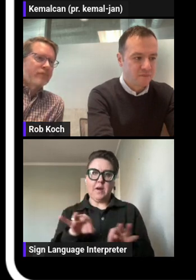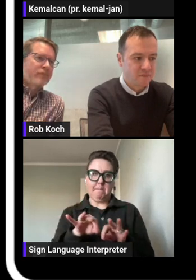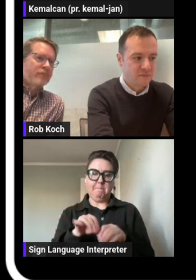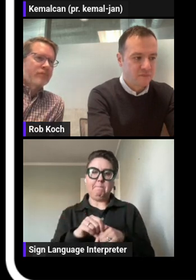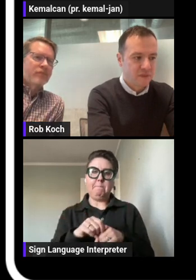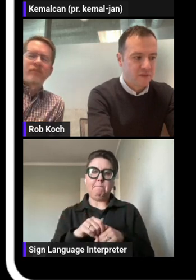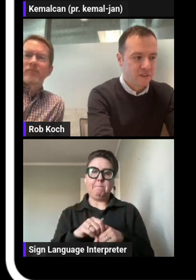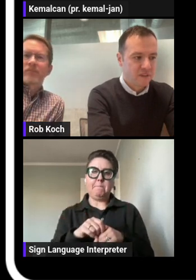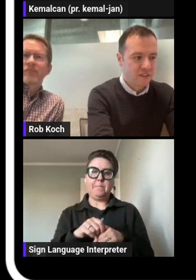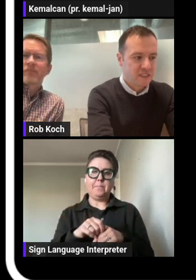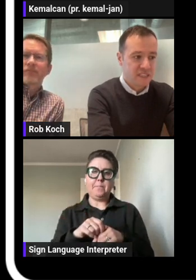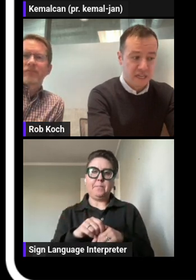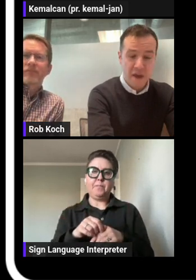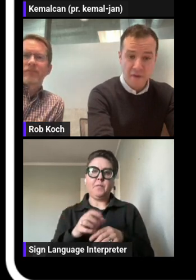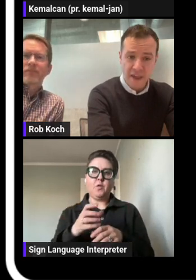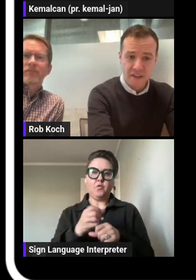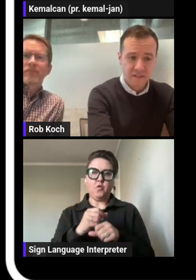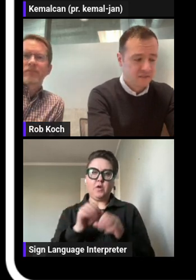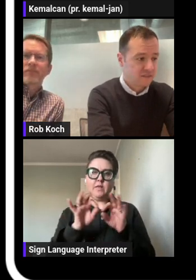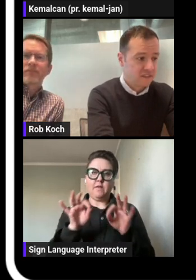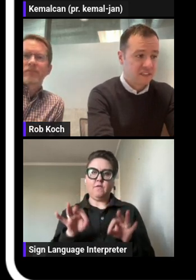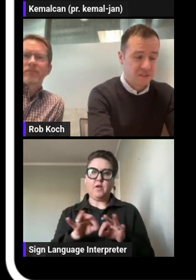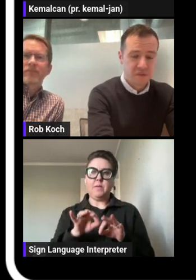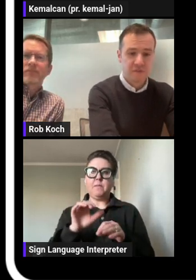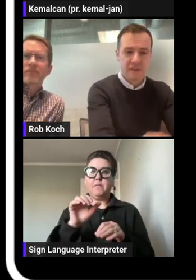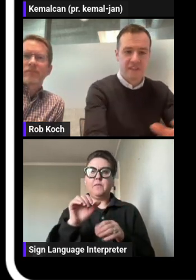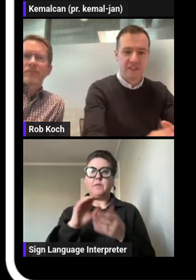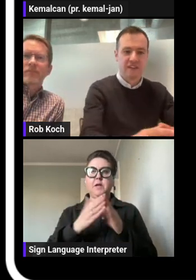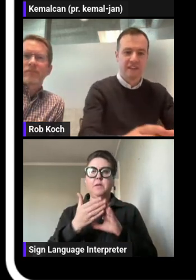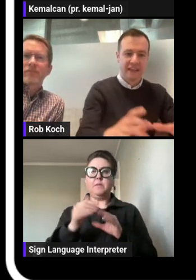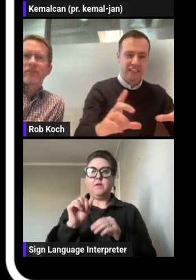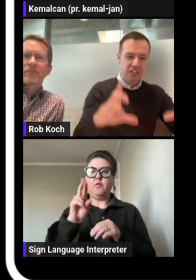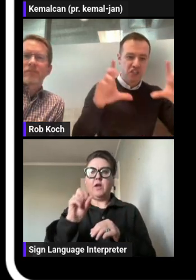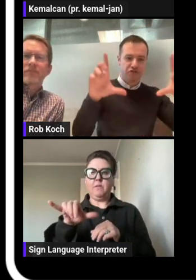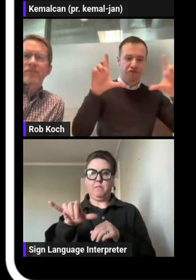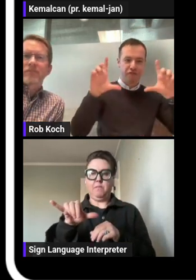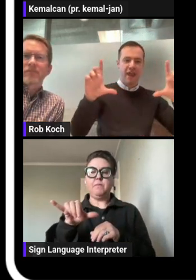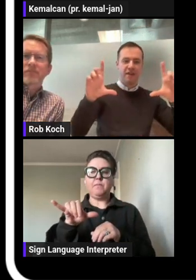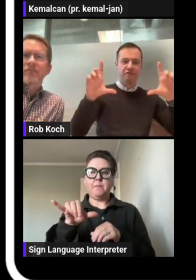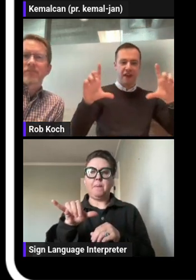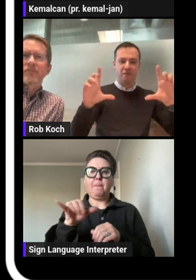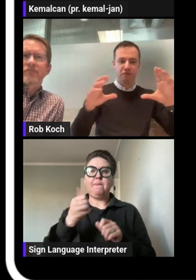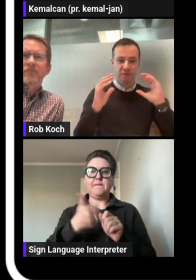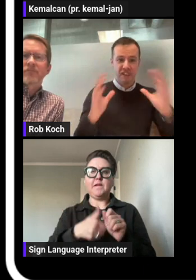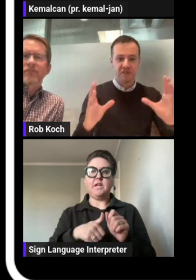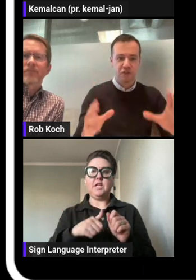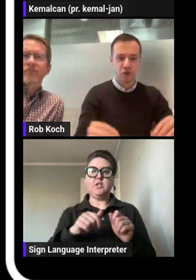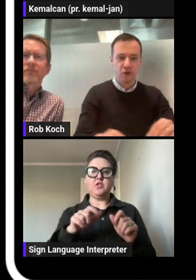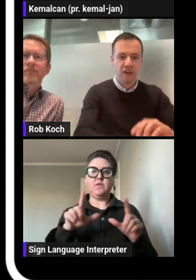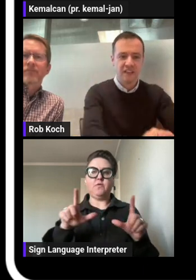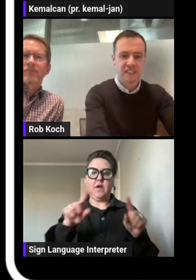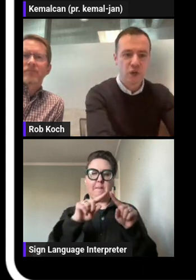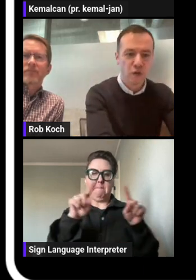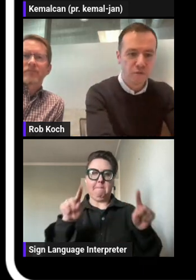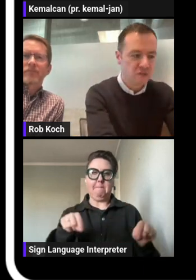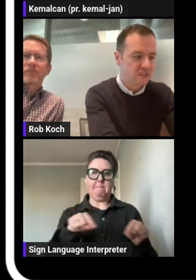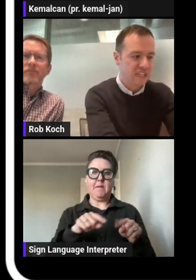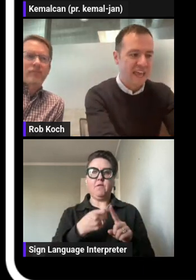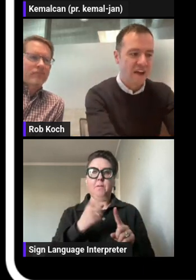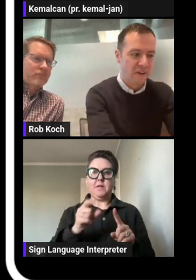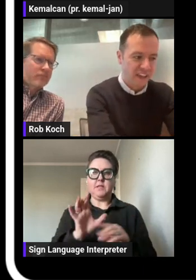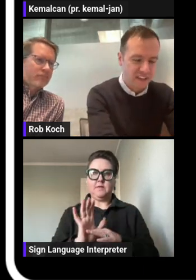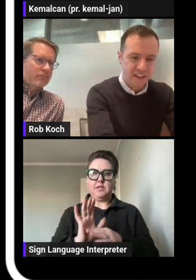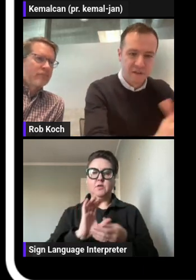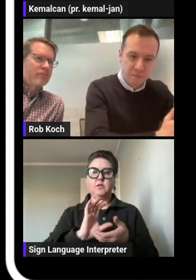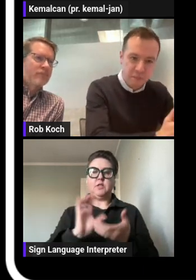frame is an array. It gives like each frame from this video is converted